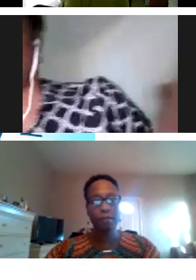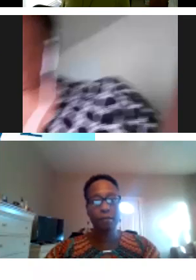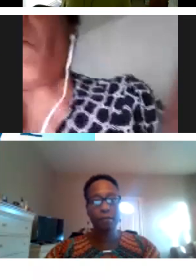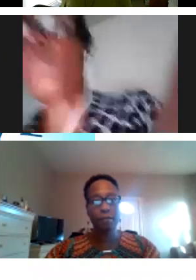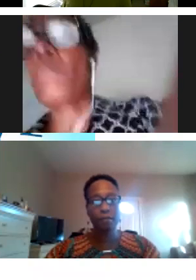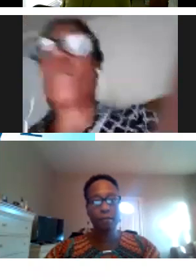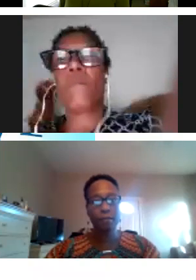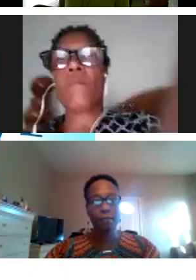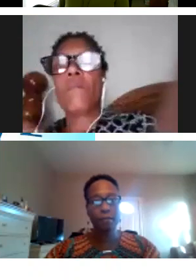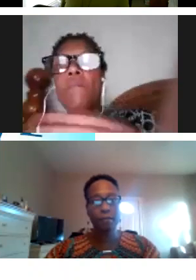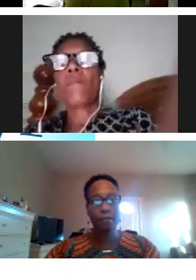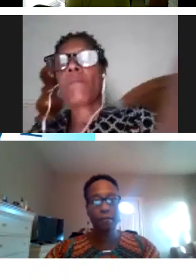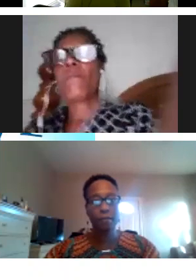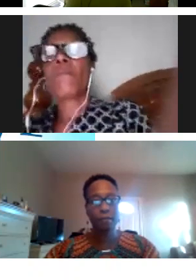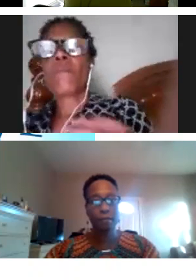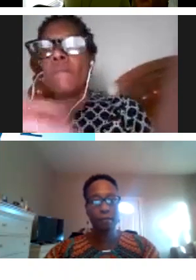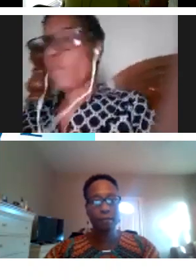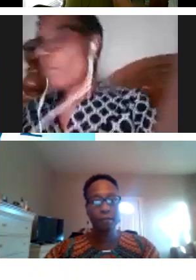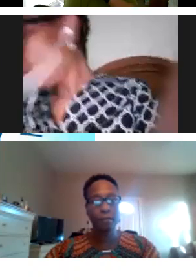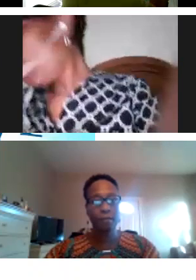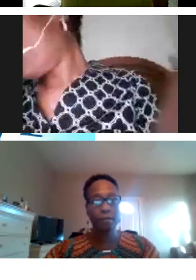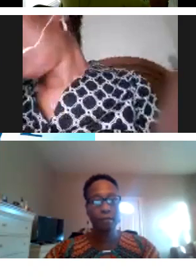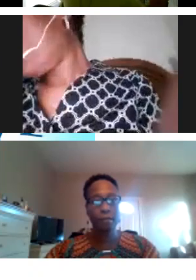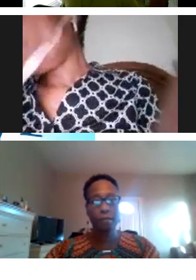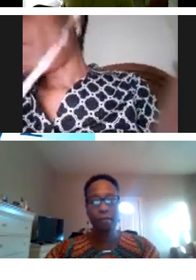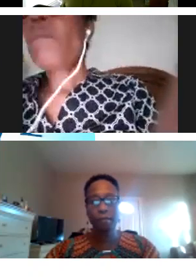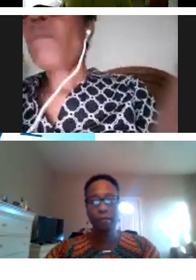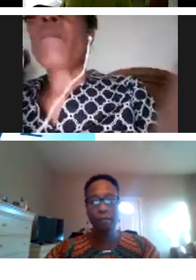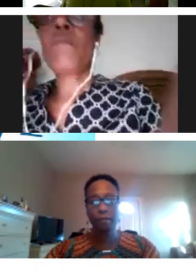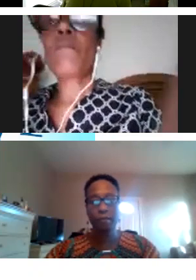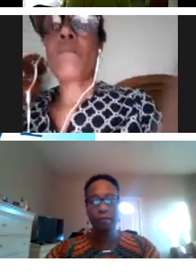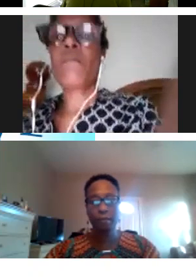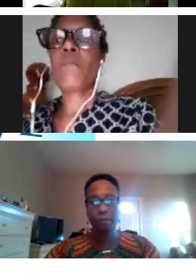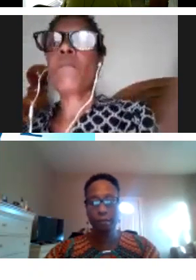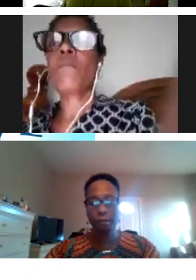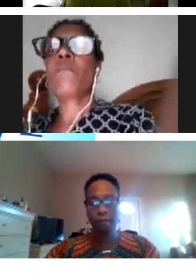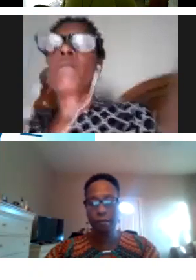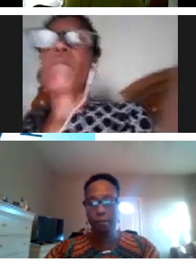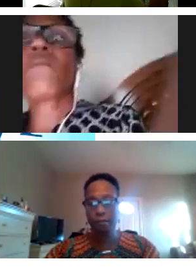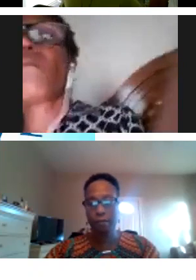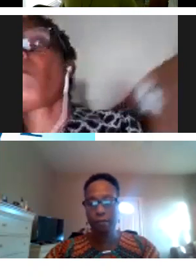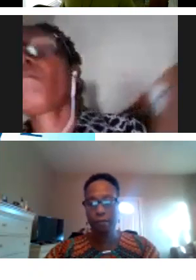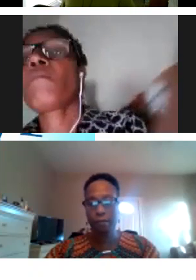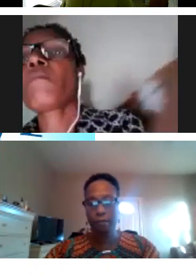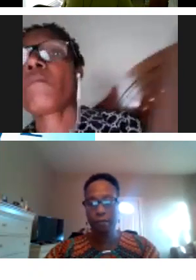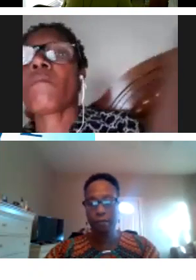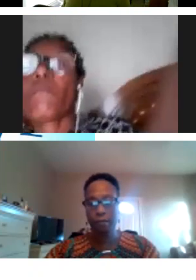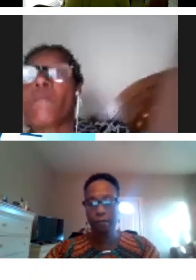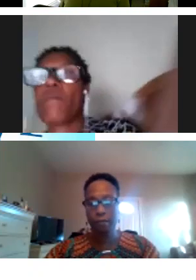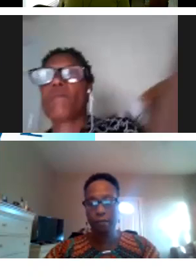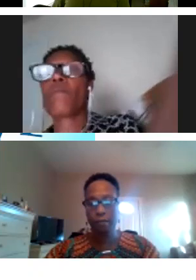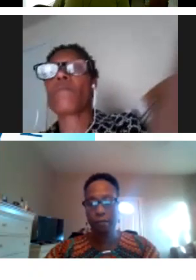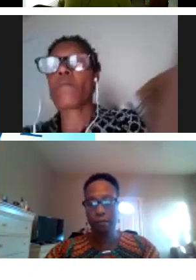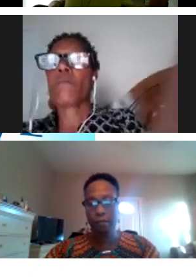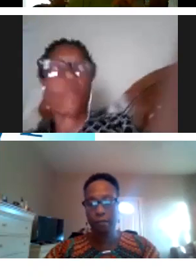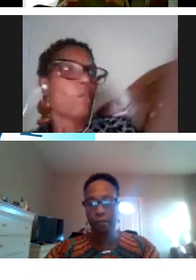phone will be muted. If you have a question, go ahead and just click that little raise your hand button and we will go ahead and get to you so